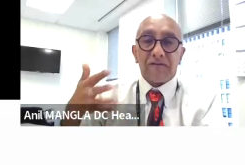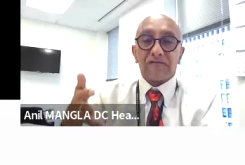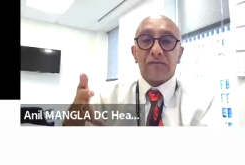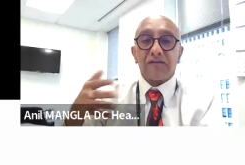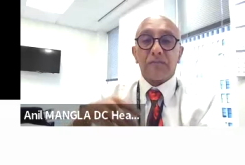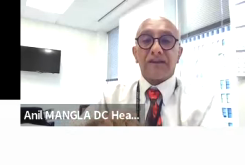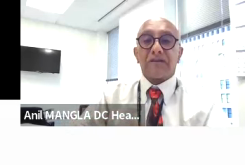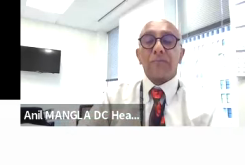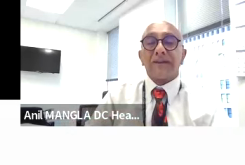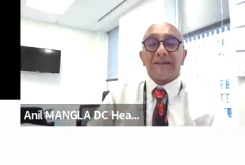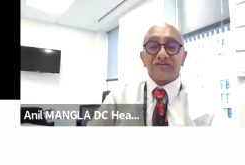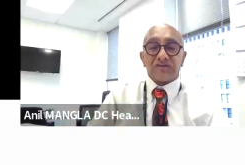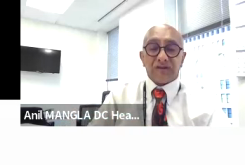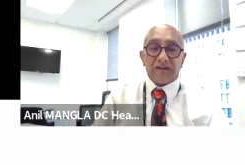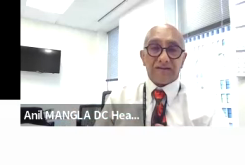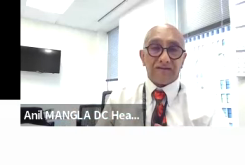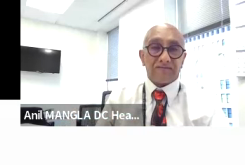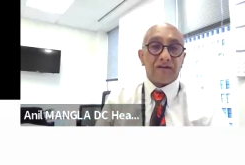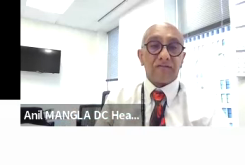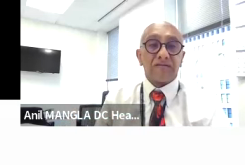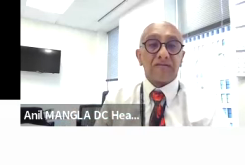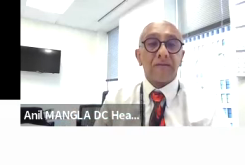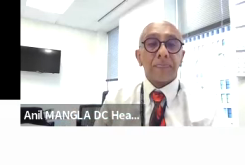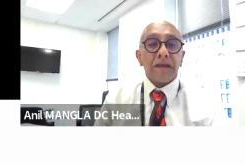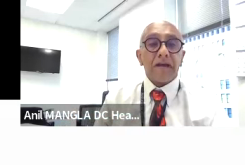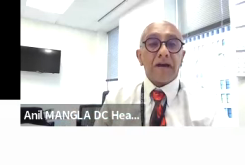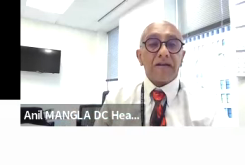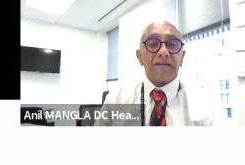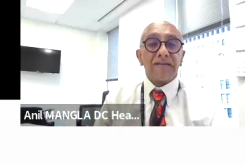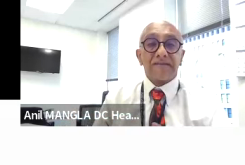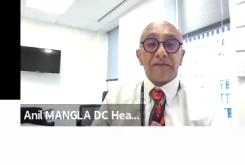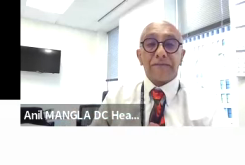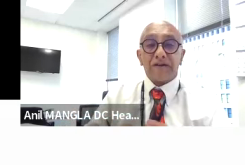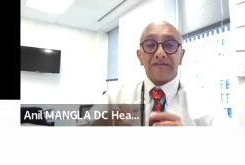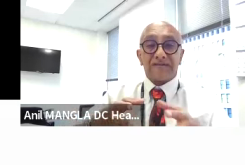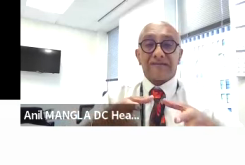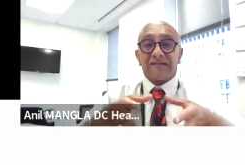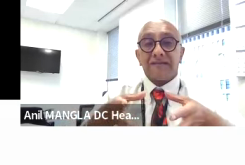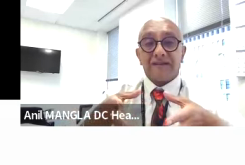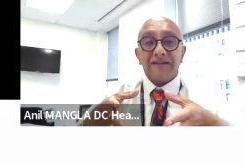for this, and also with complications regarding these viruses. This is the